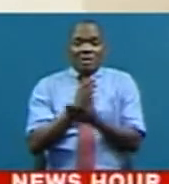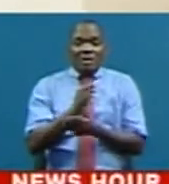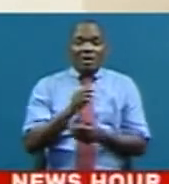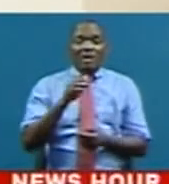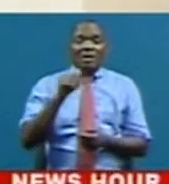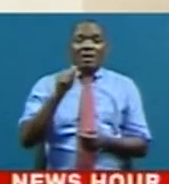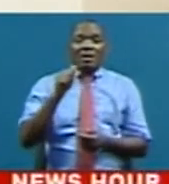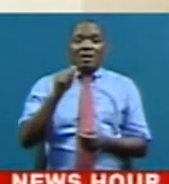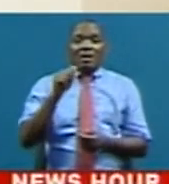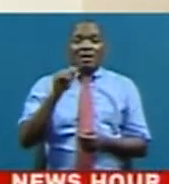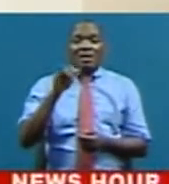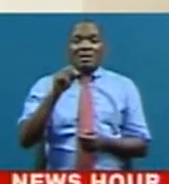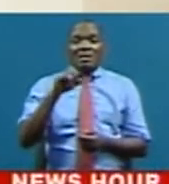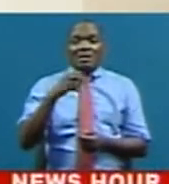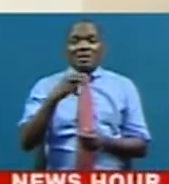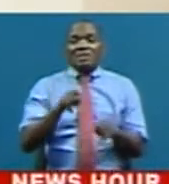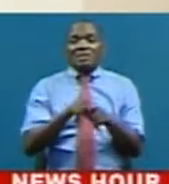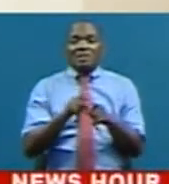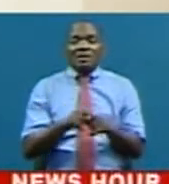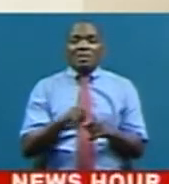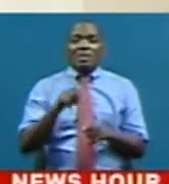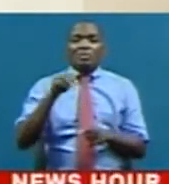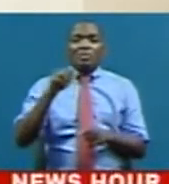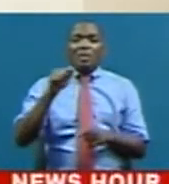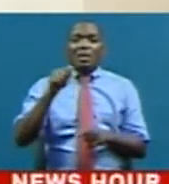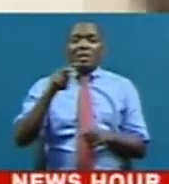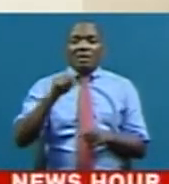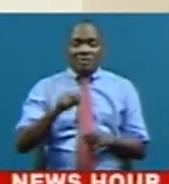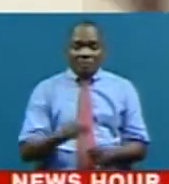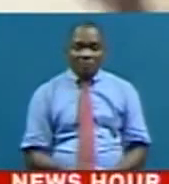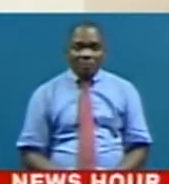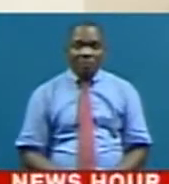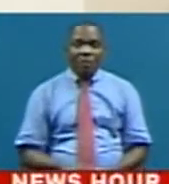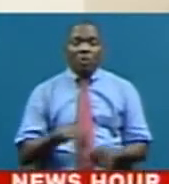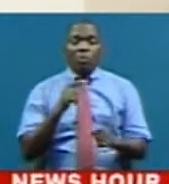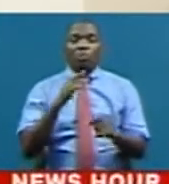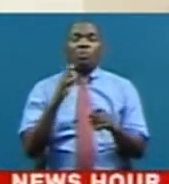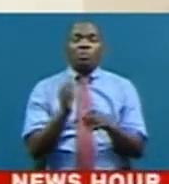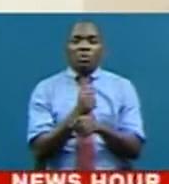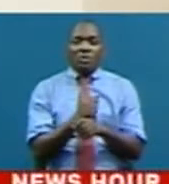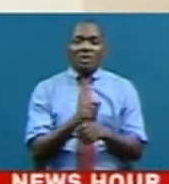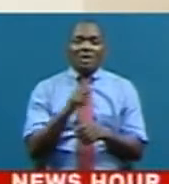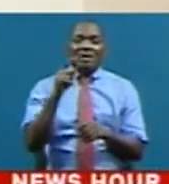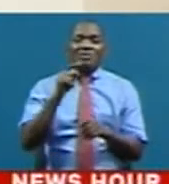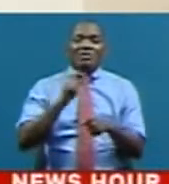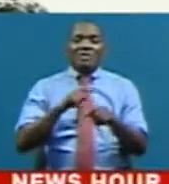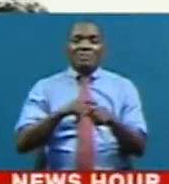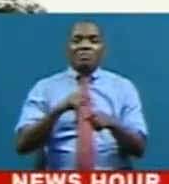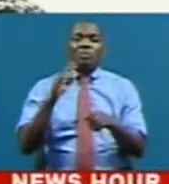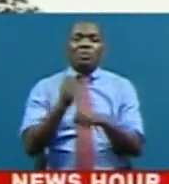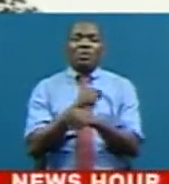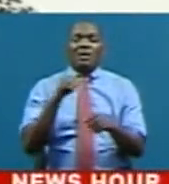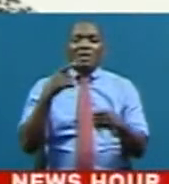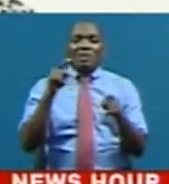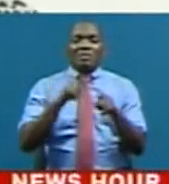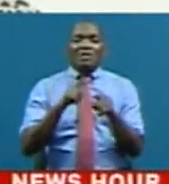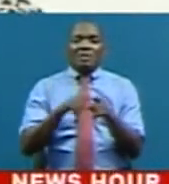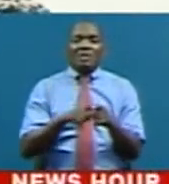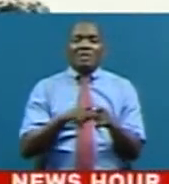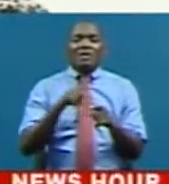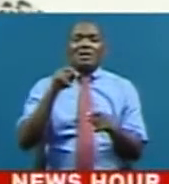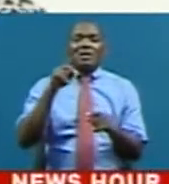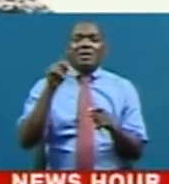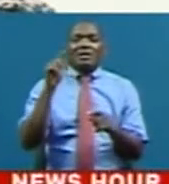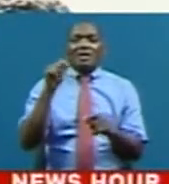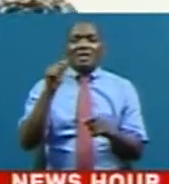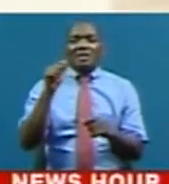by Mr. Isaac Bwache and Mr. Erasmus Mali Segbefia, won the 11th edition held in Dar es Salaam